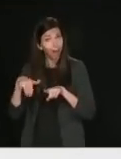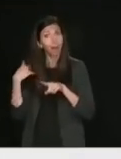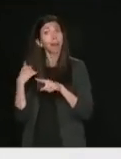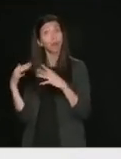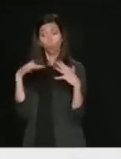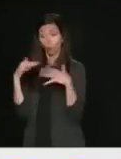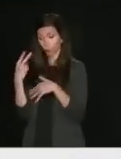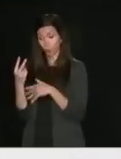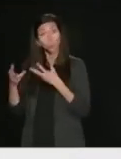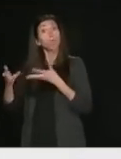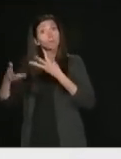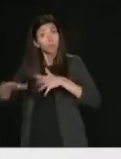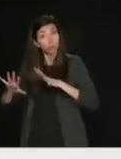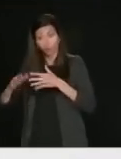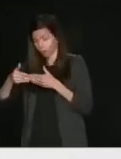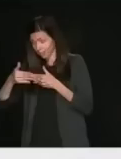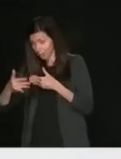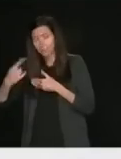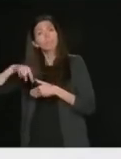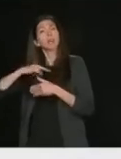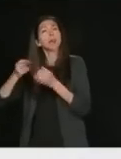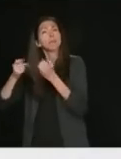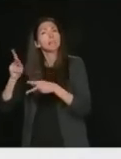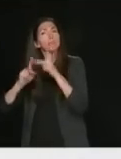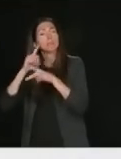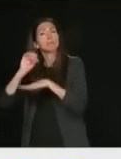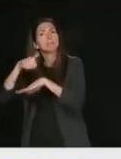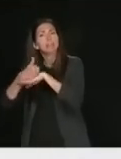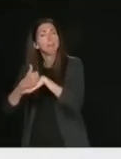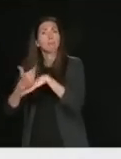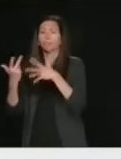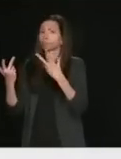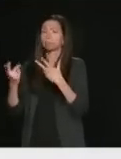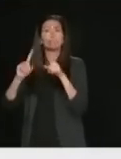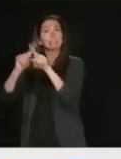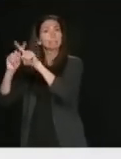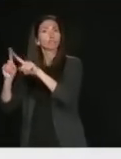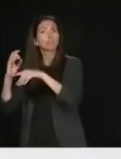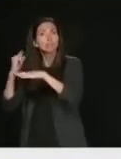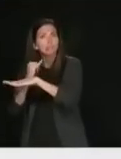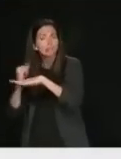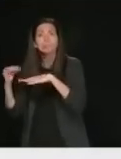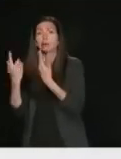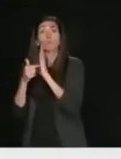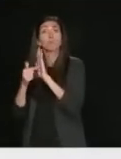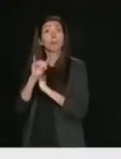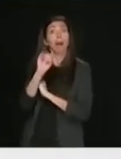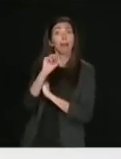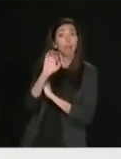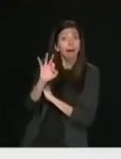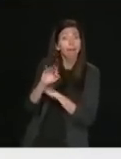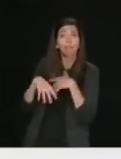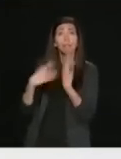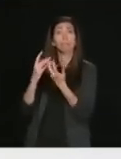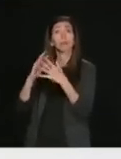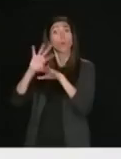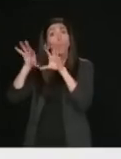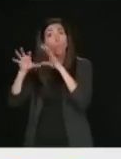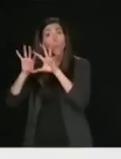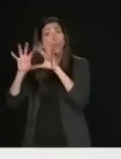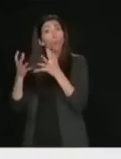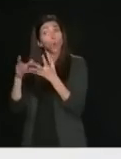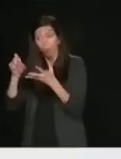created a range of multilateral and multinational institutions like the IMF, like the World Bank, the Bretton Woods institutions